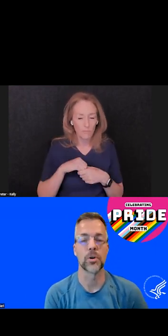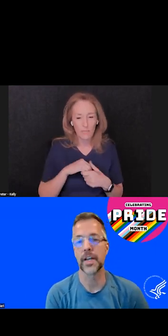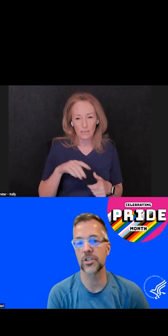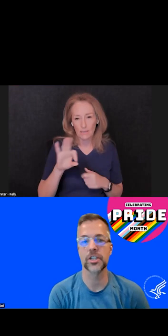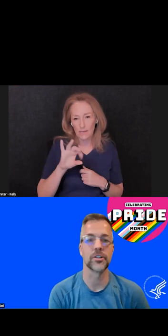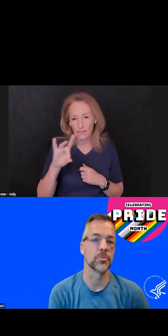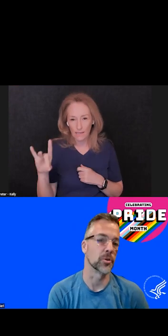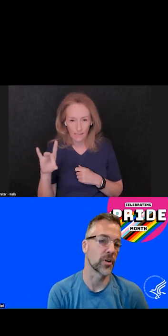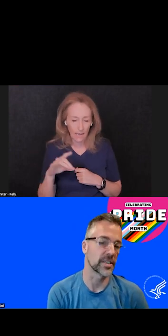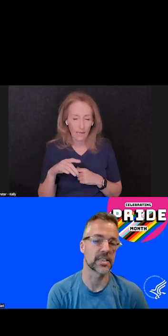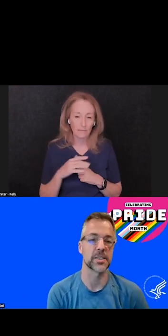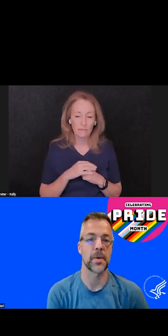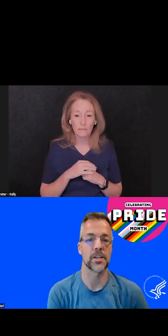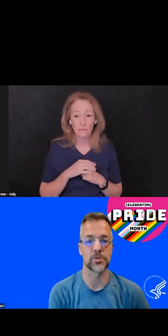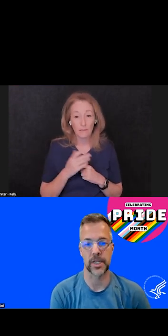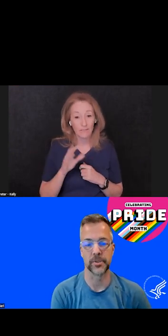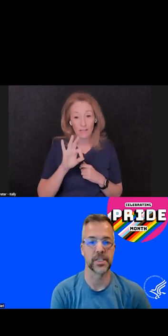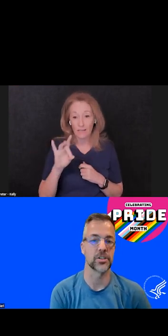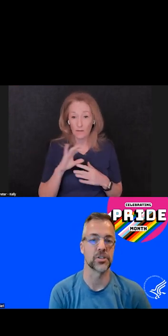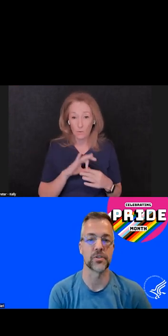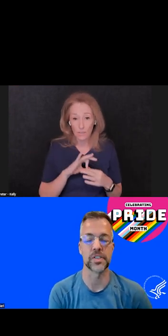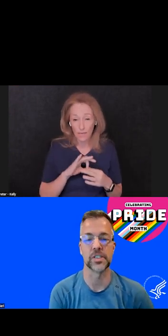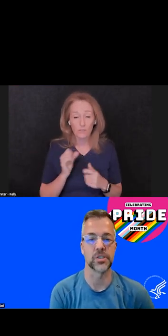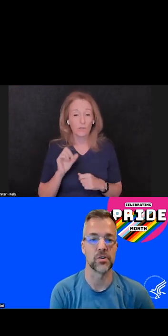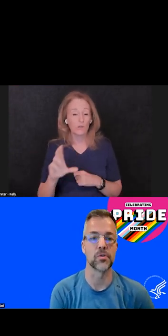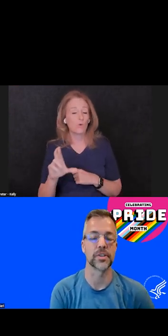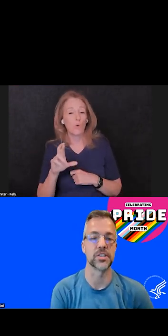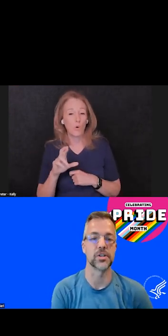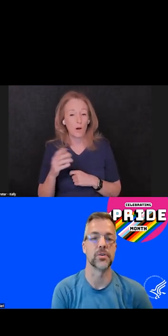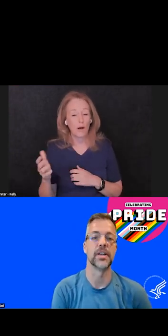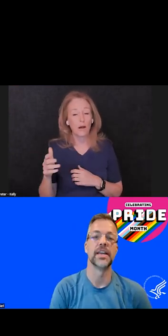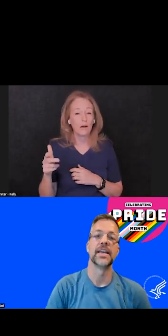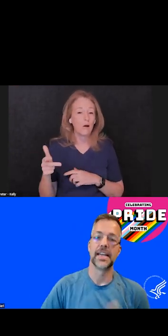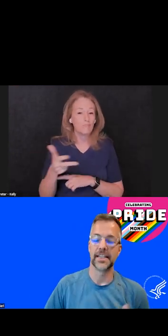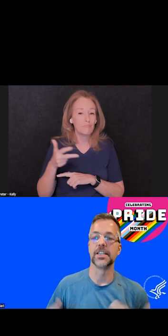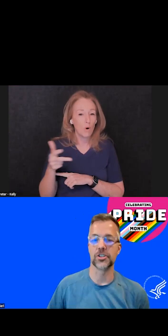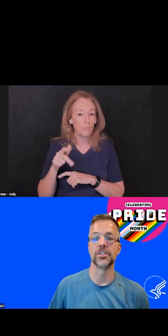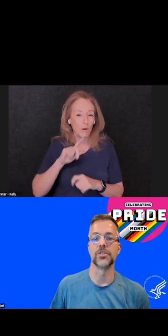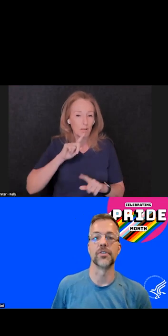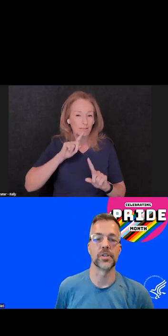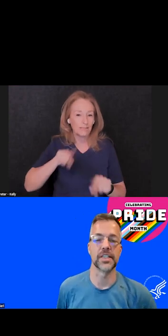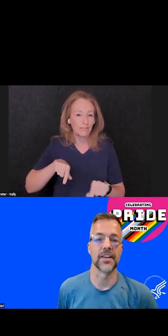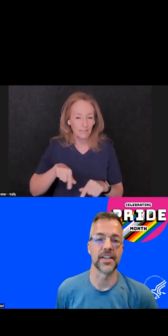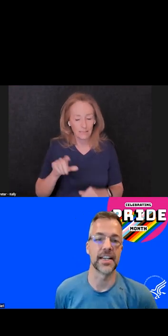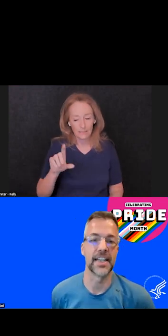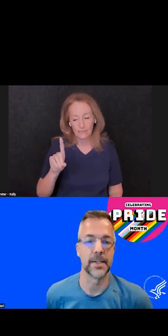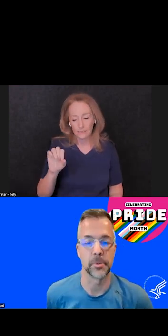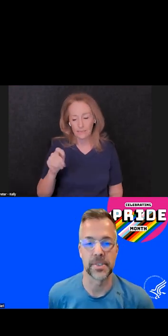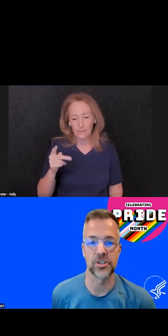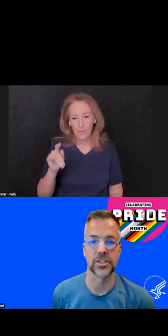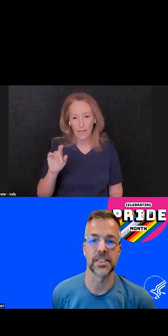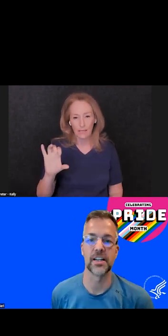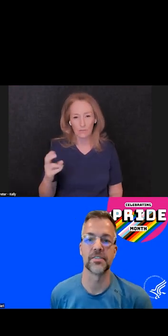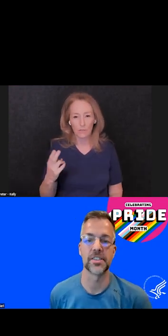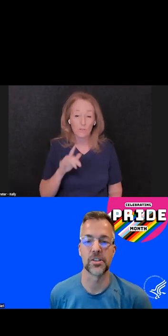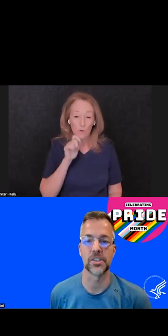911 coordination or mobile crisis dispatch or stabilization services and so forth. And so in addition to focusing on the 988